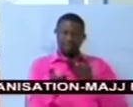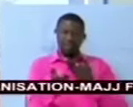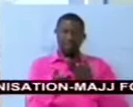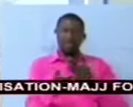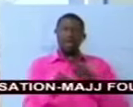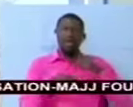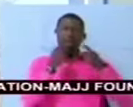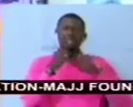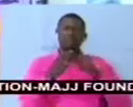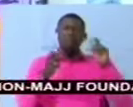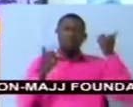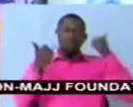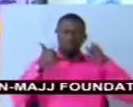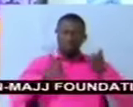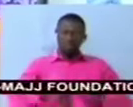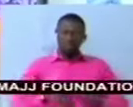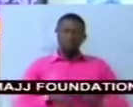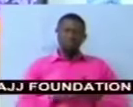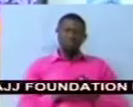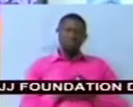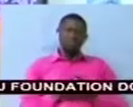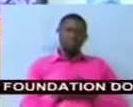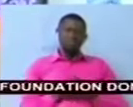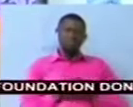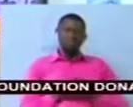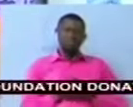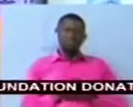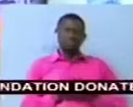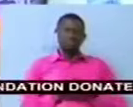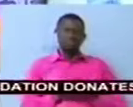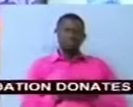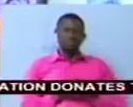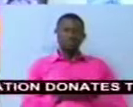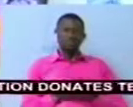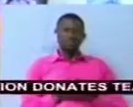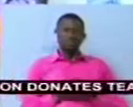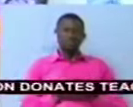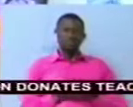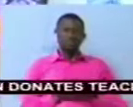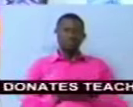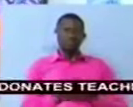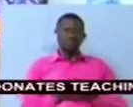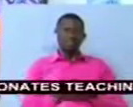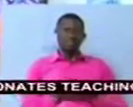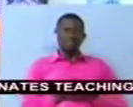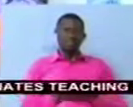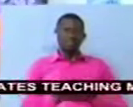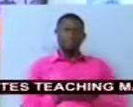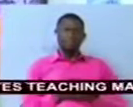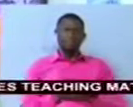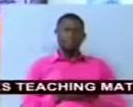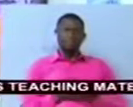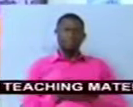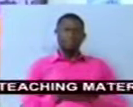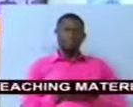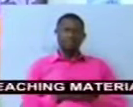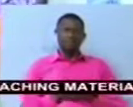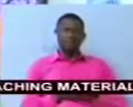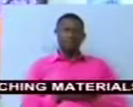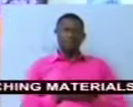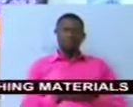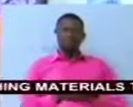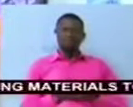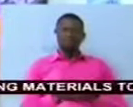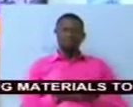nak naka la mujjé mujjut fan daw na ko bir kama Banjul almost 2 years. Last nowhere